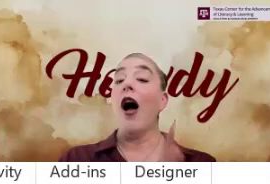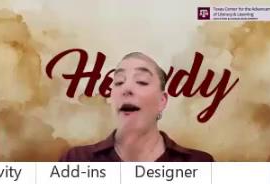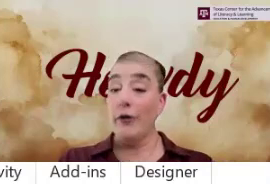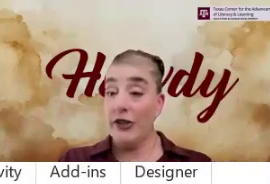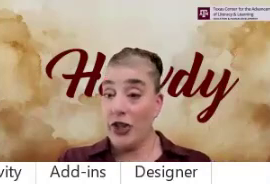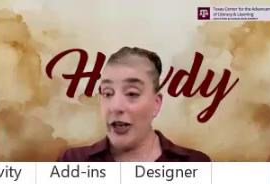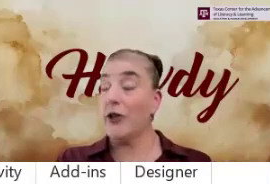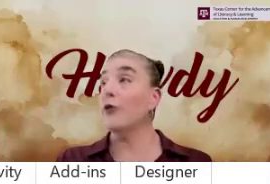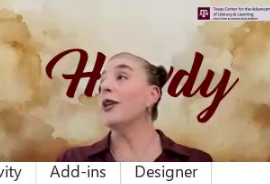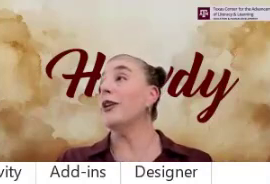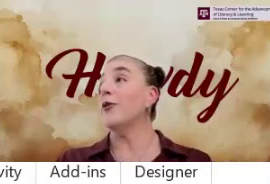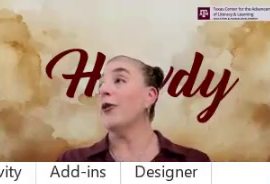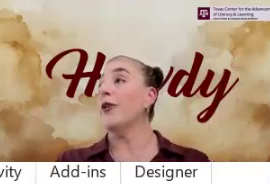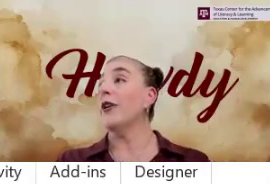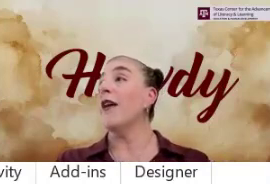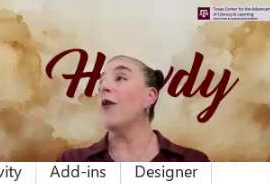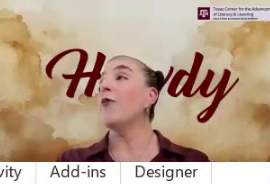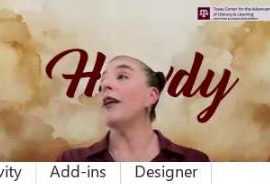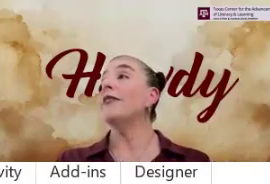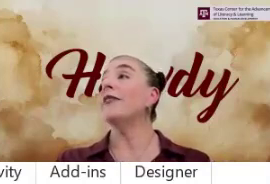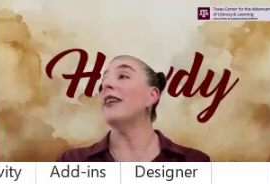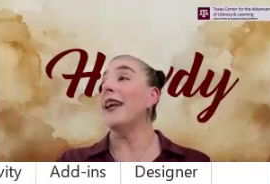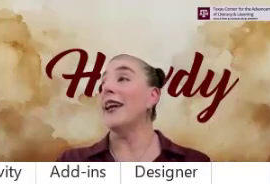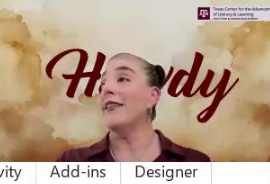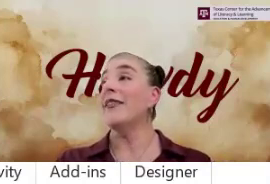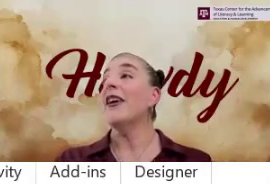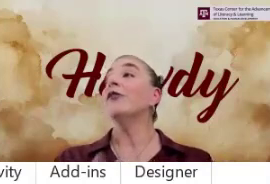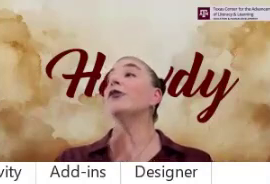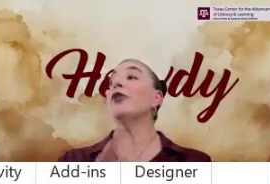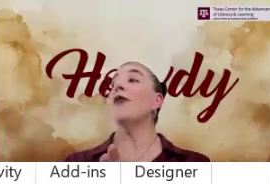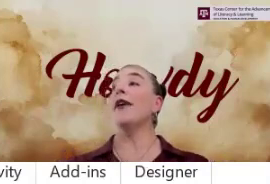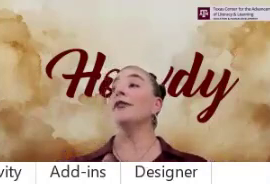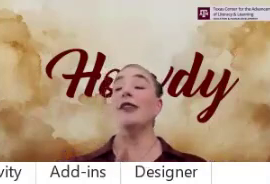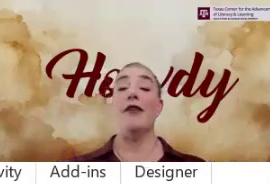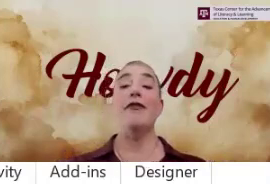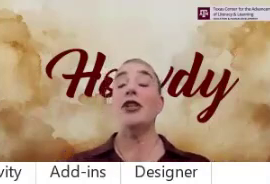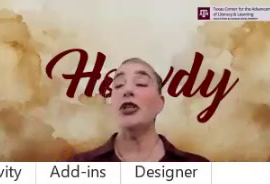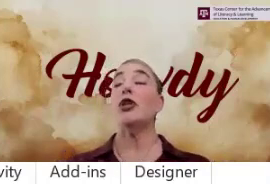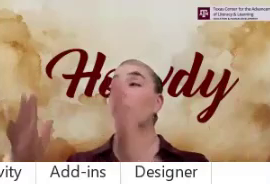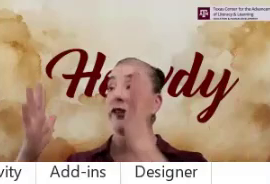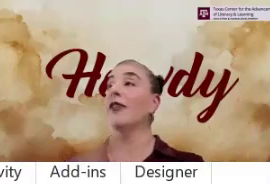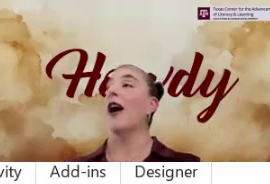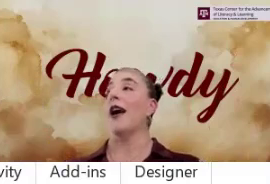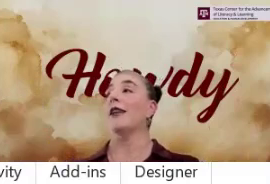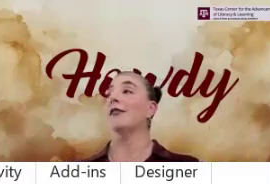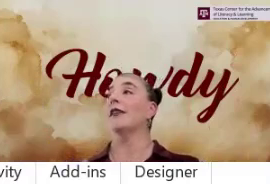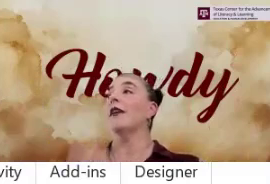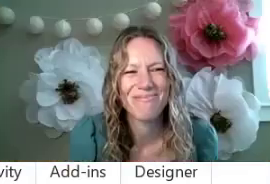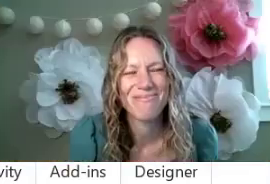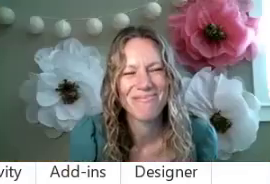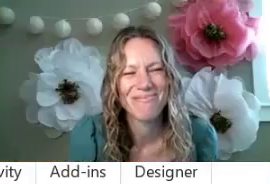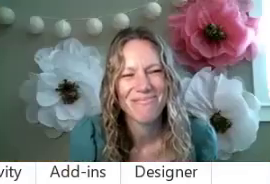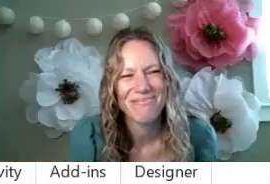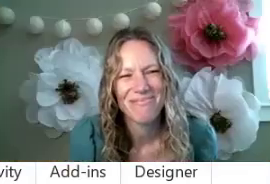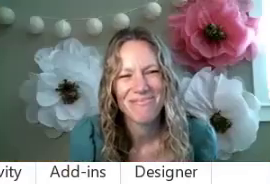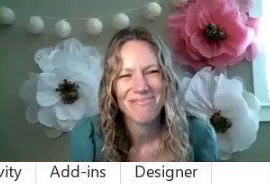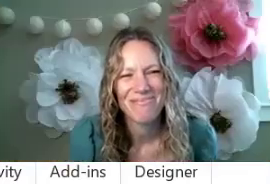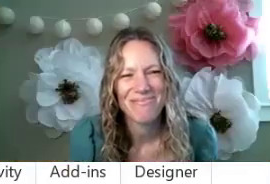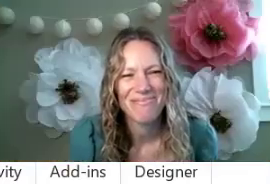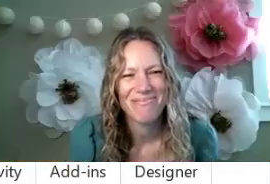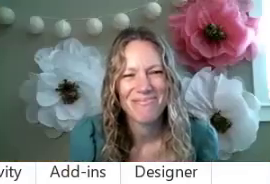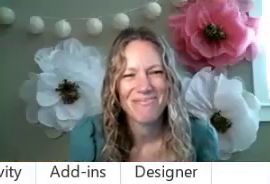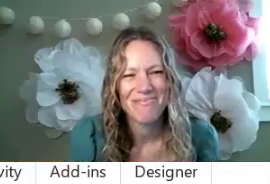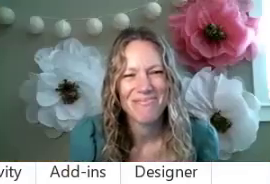slides, I would check your reading order and not wait to the end. So you have 72 slides that you have